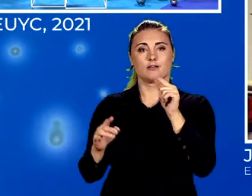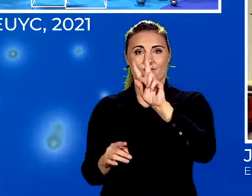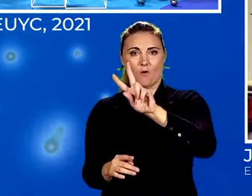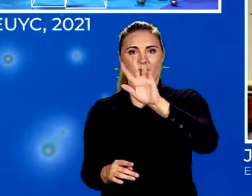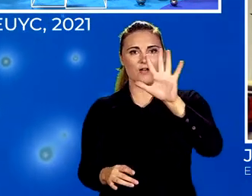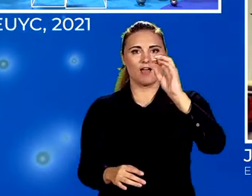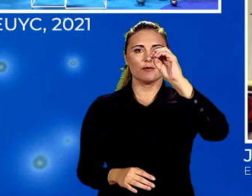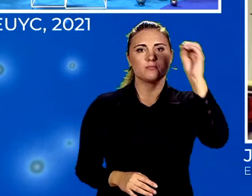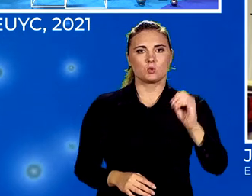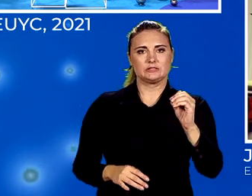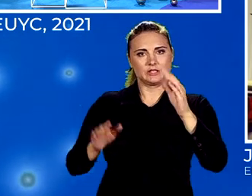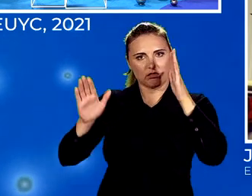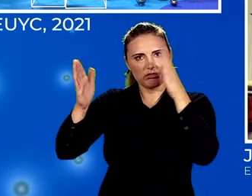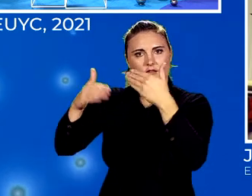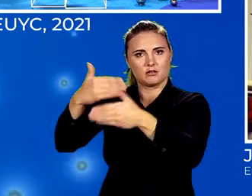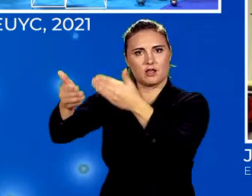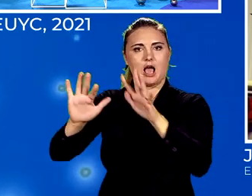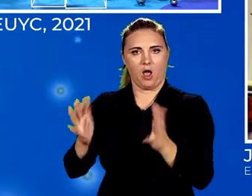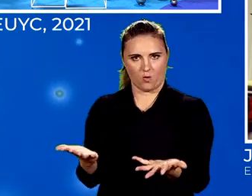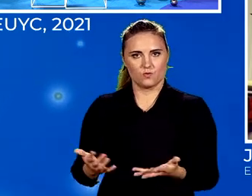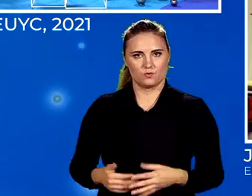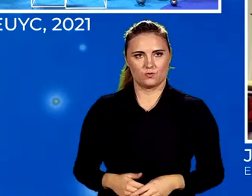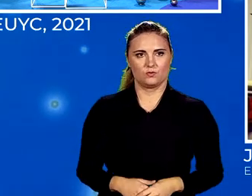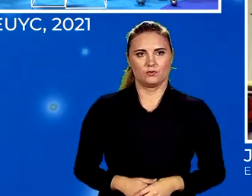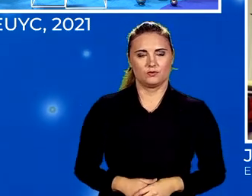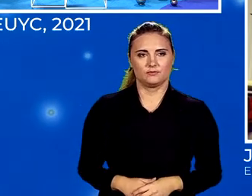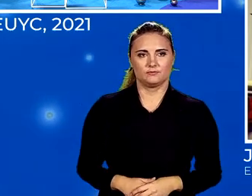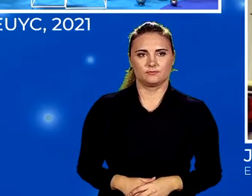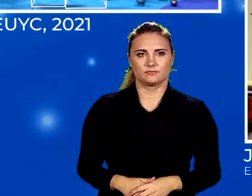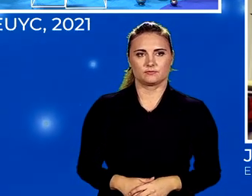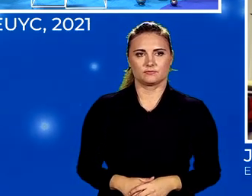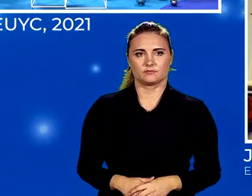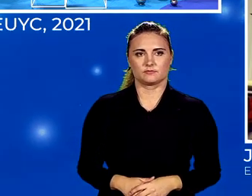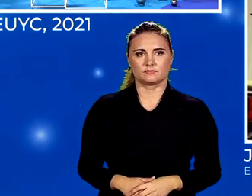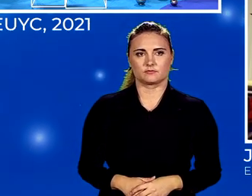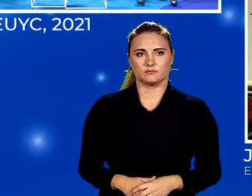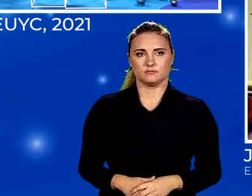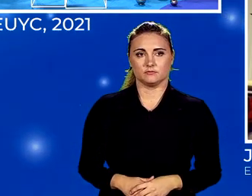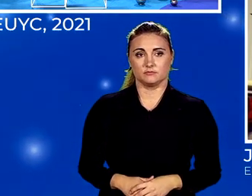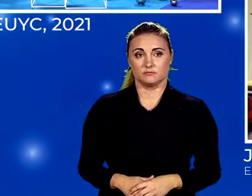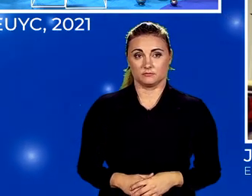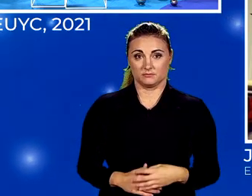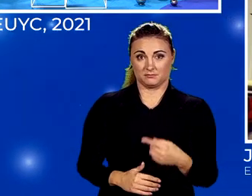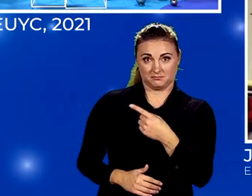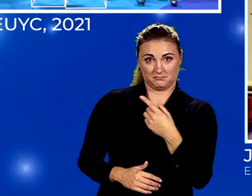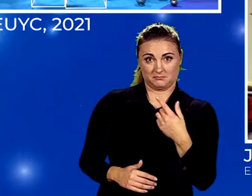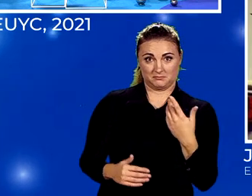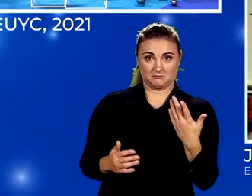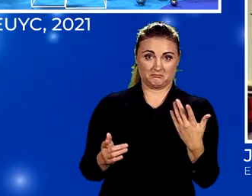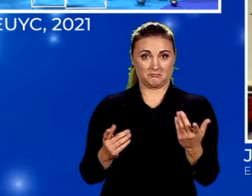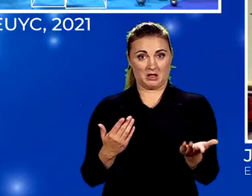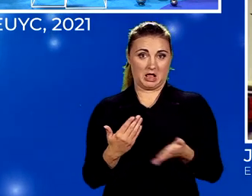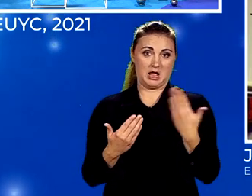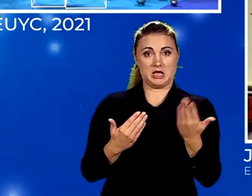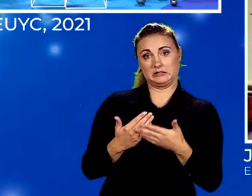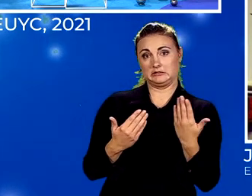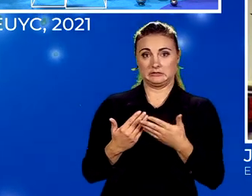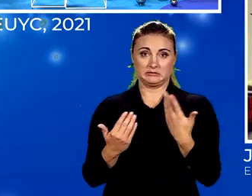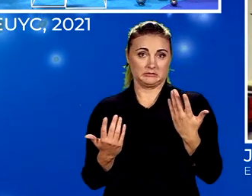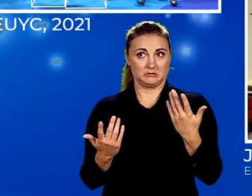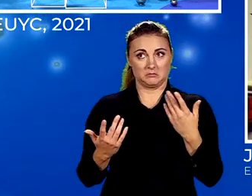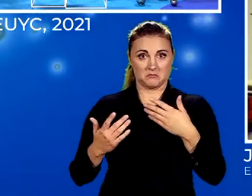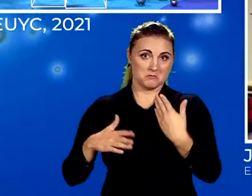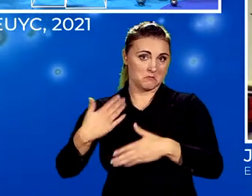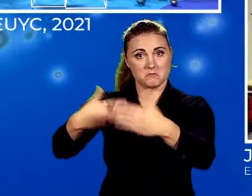to be actively participating in different activities. Was this easy, and how is it with the experience of young people